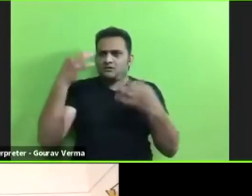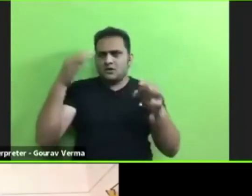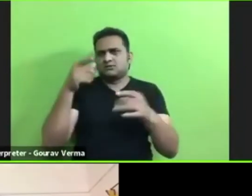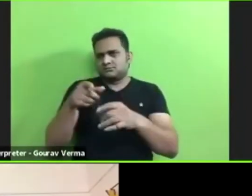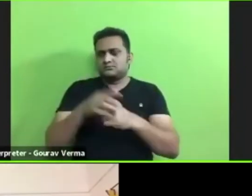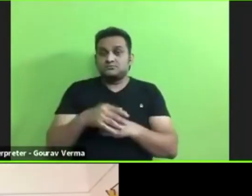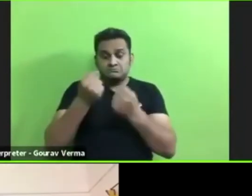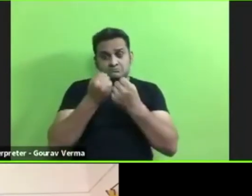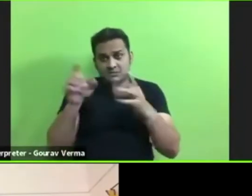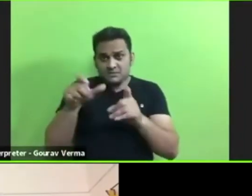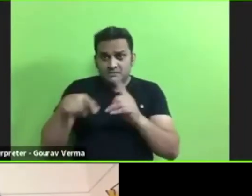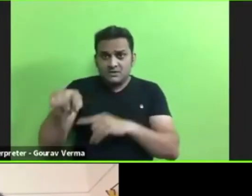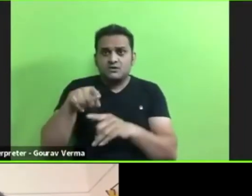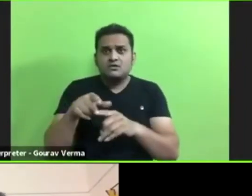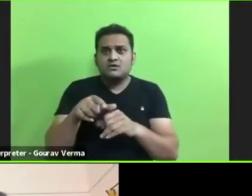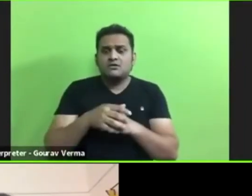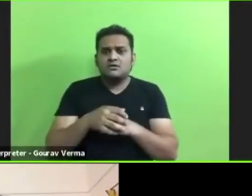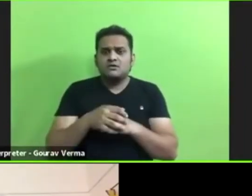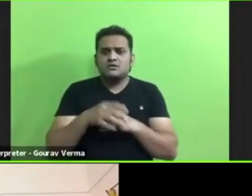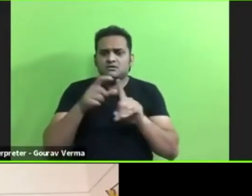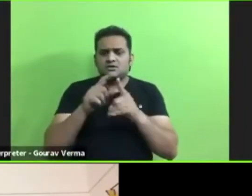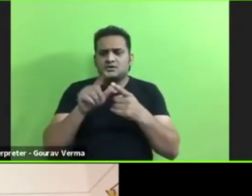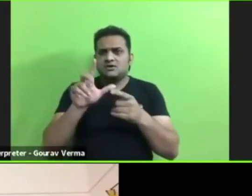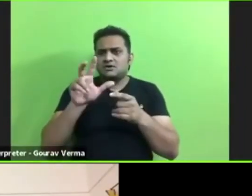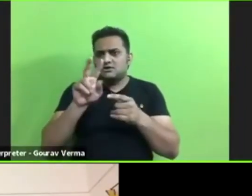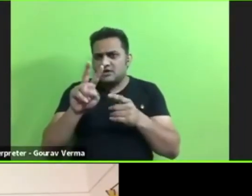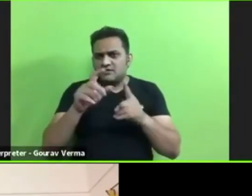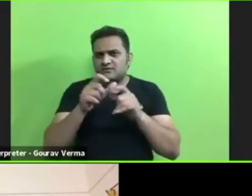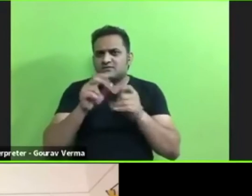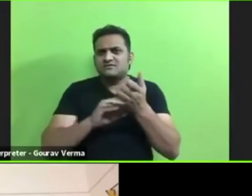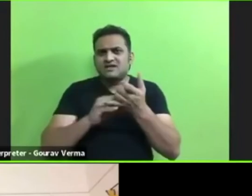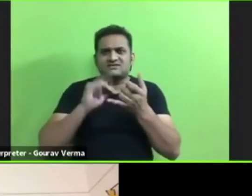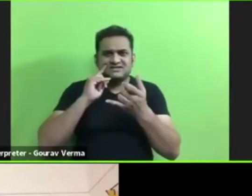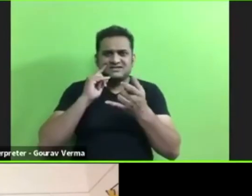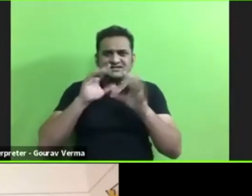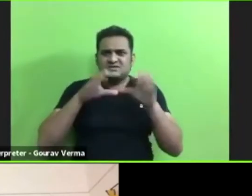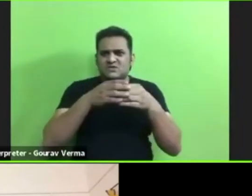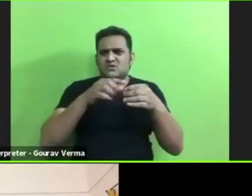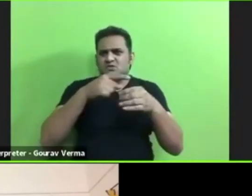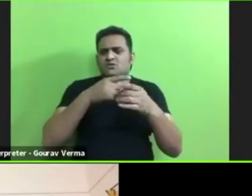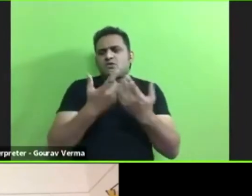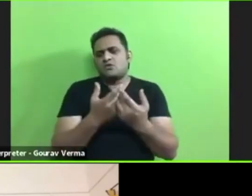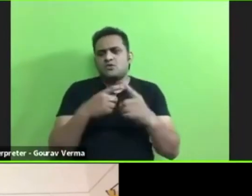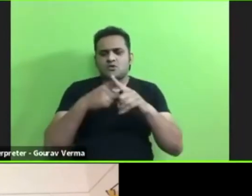them were from Devadasi heritage, from courtesan heritage,